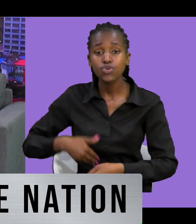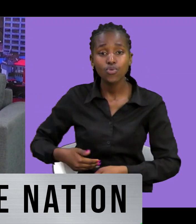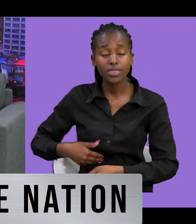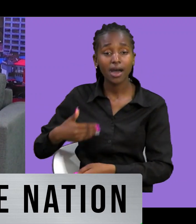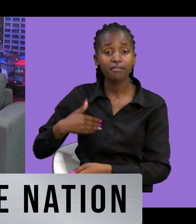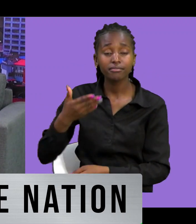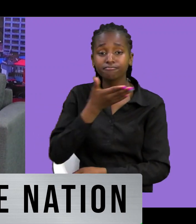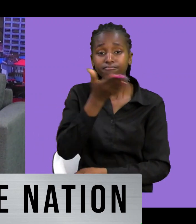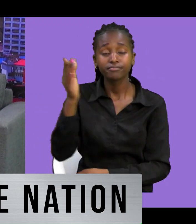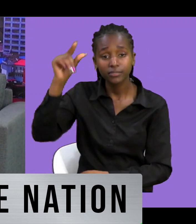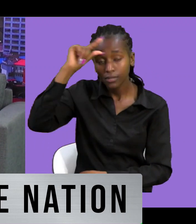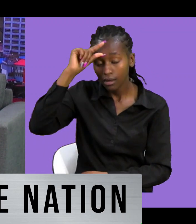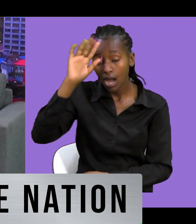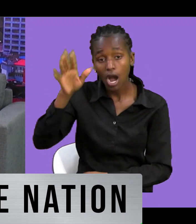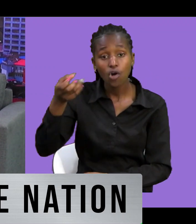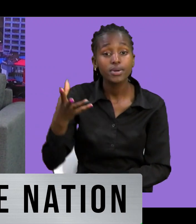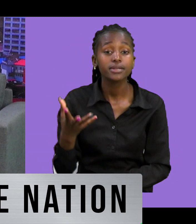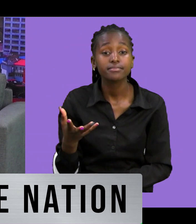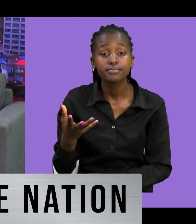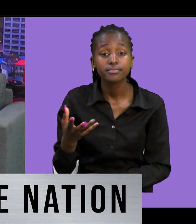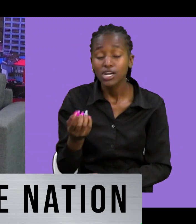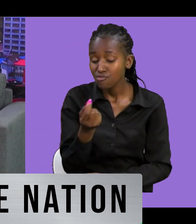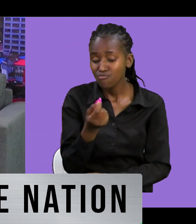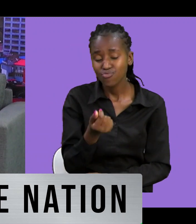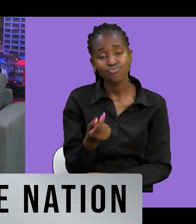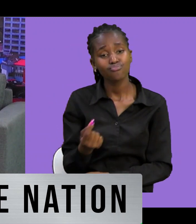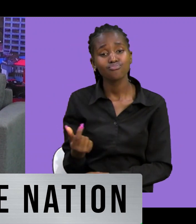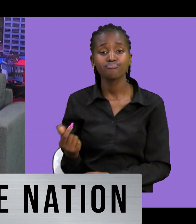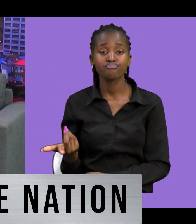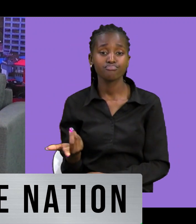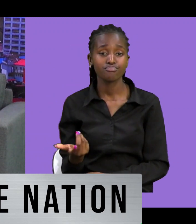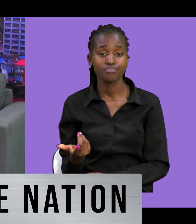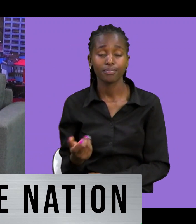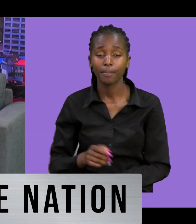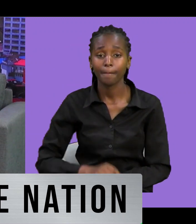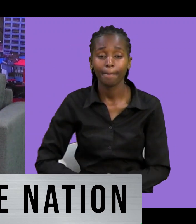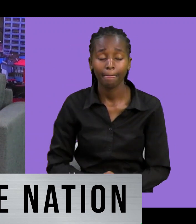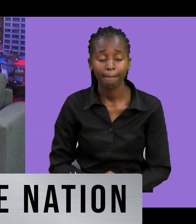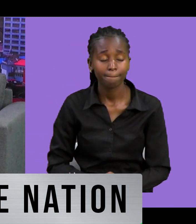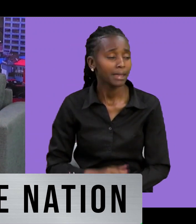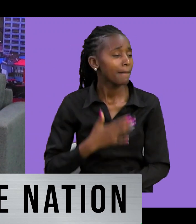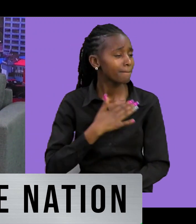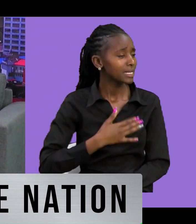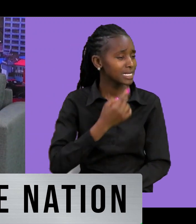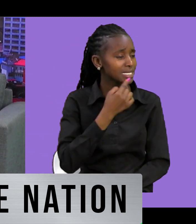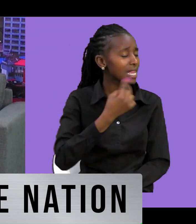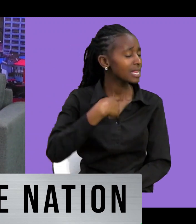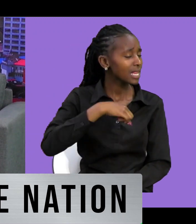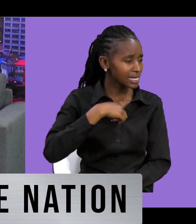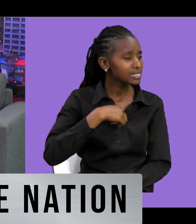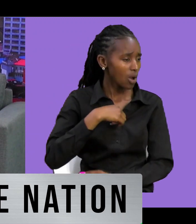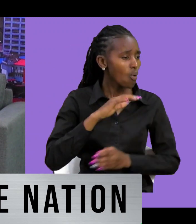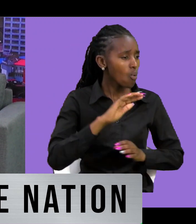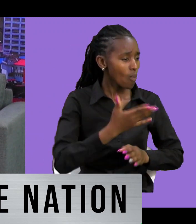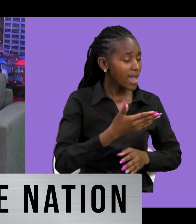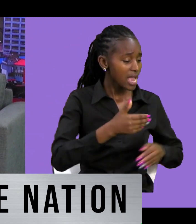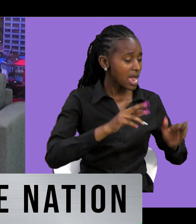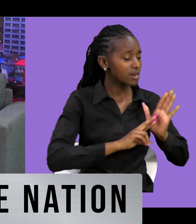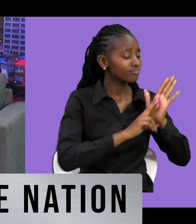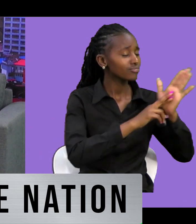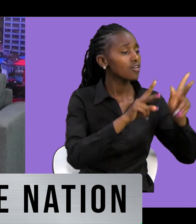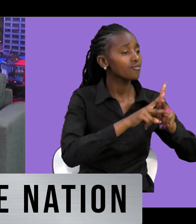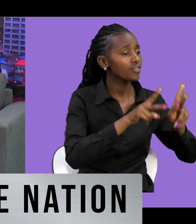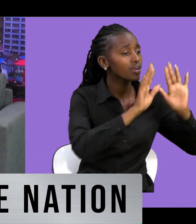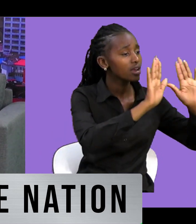government? Okay. That are out there vocal? Okay, what is the efficiency of that representation? Definitely you have